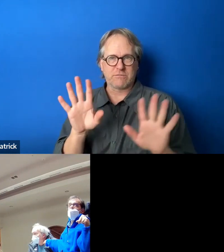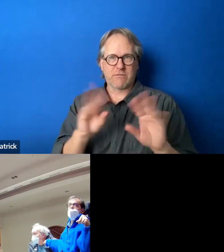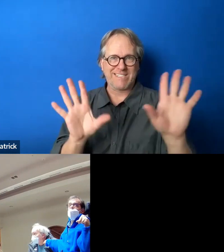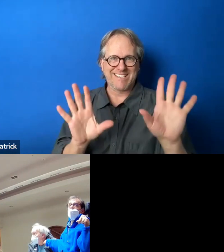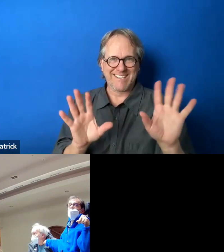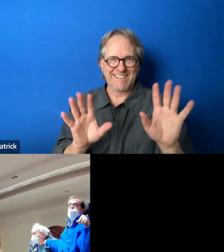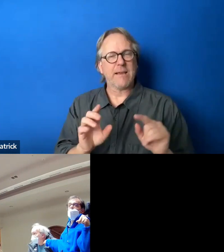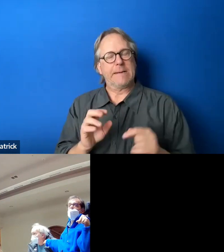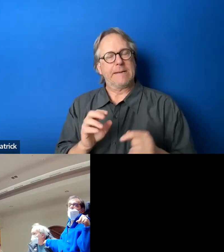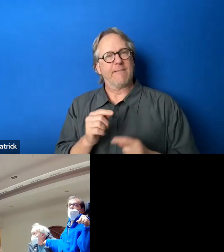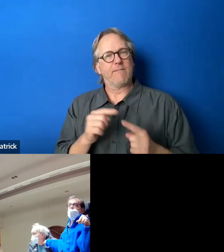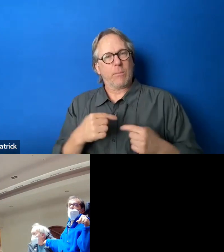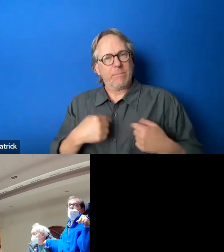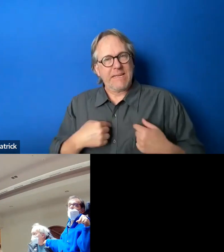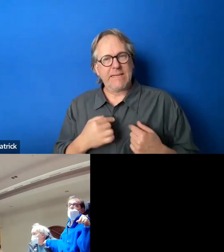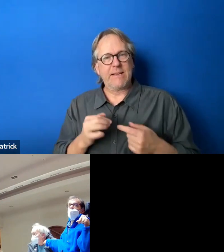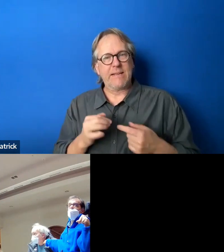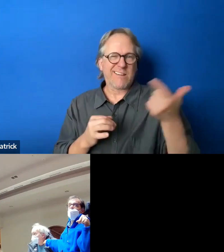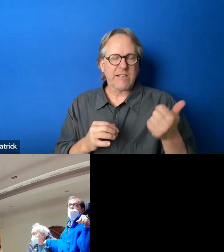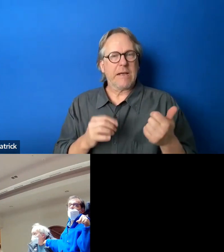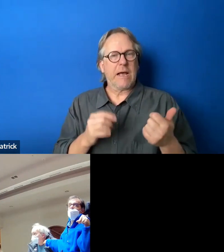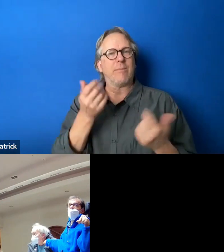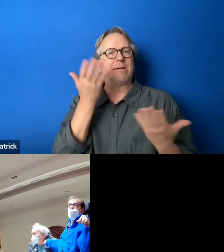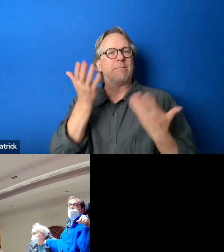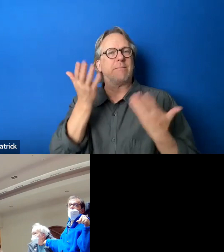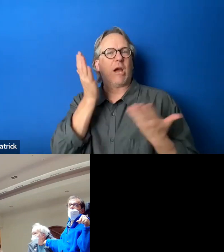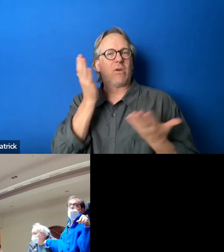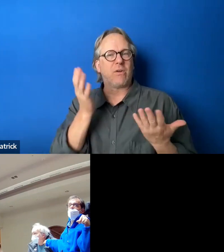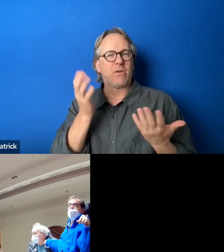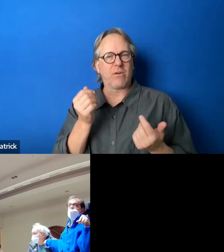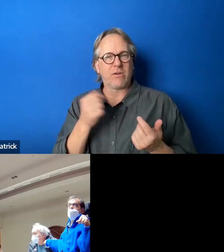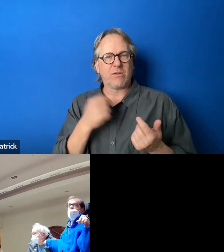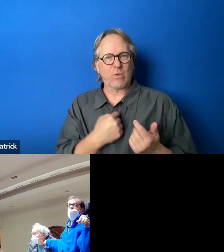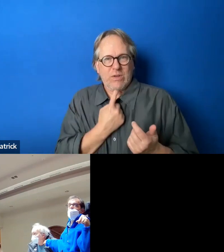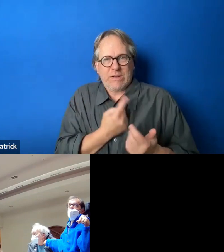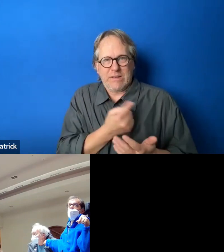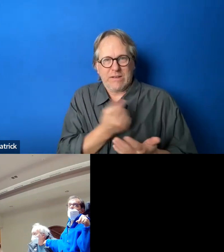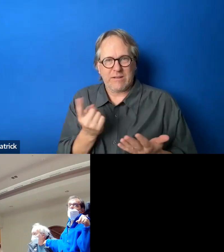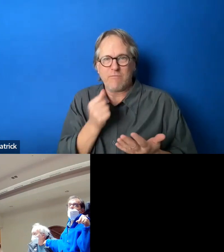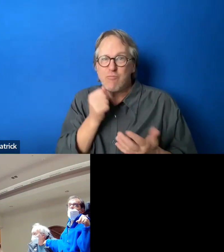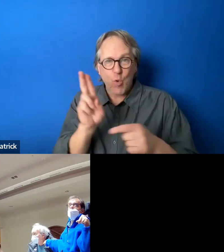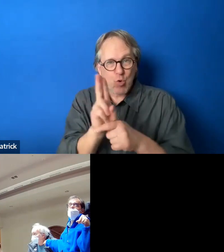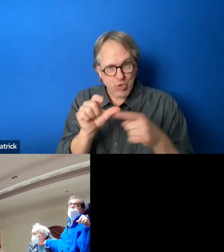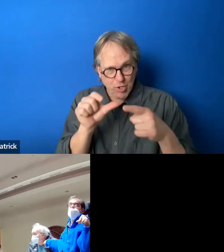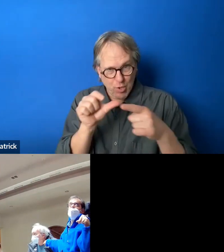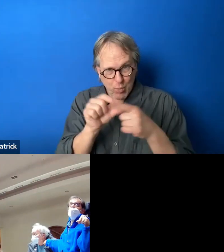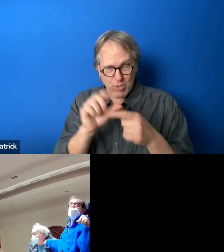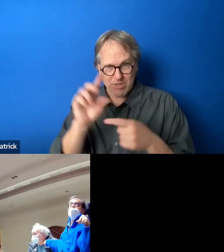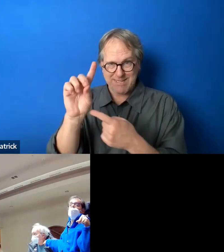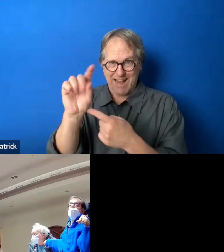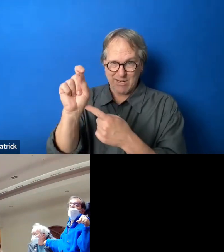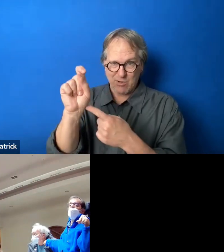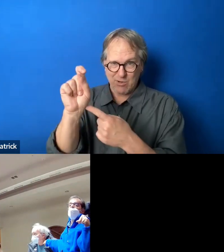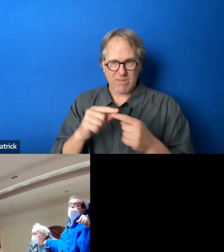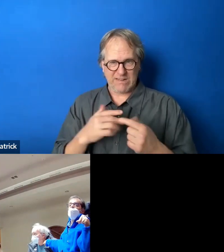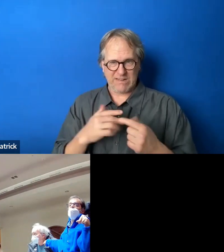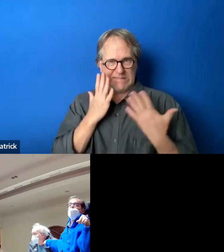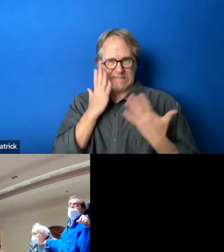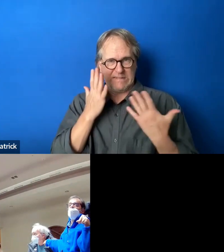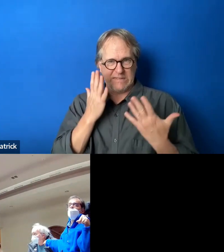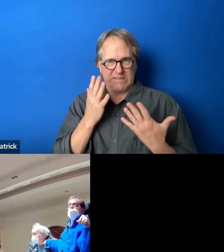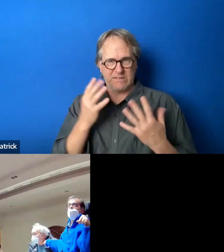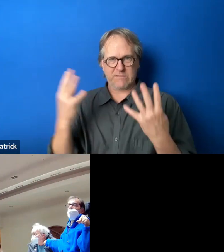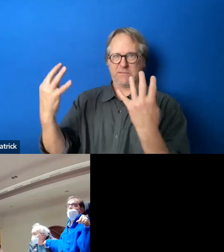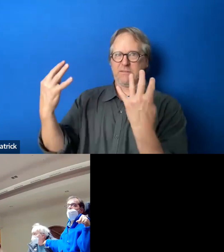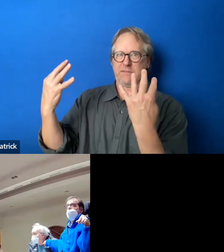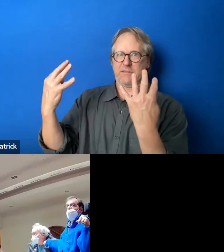a little bit, I put this, embarrassing to divulge, even if you're not using the word if you're diagnosed, it can feel embarrassing to be like, oh, this is too many people. I